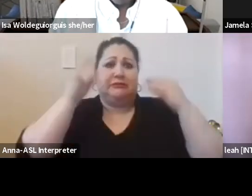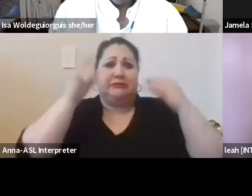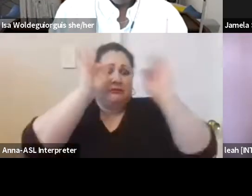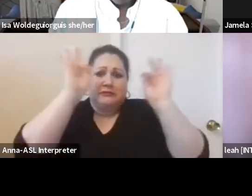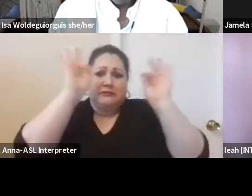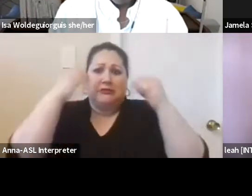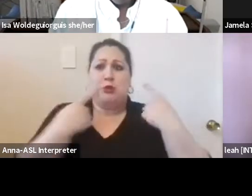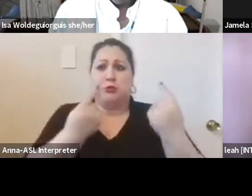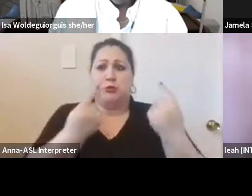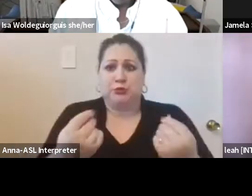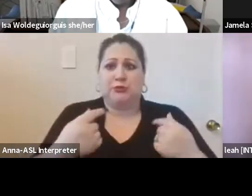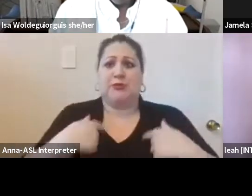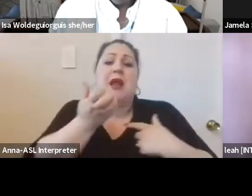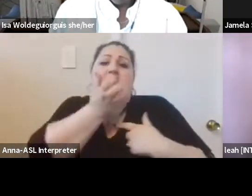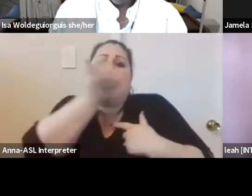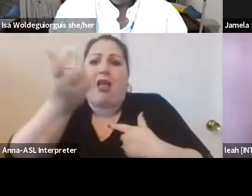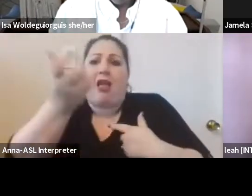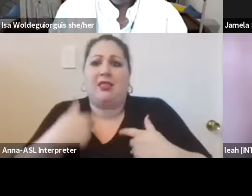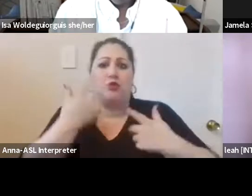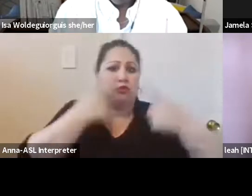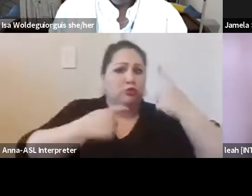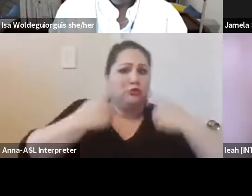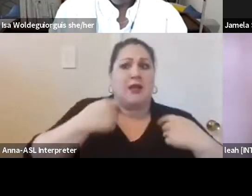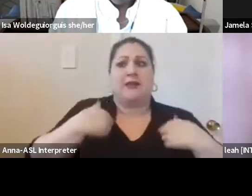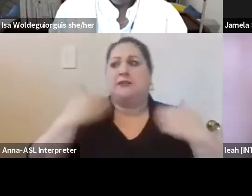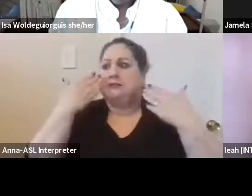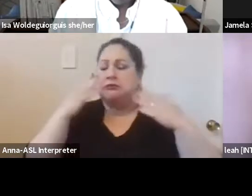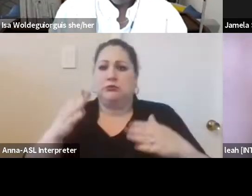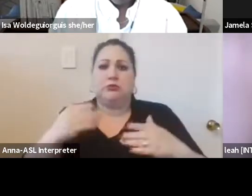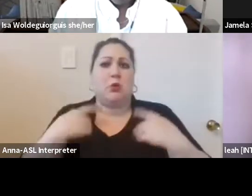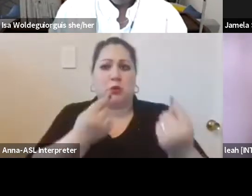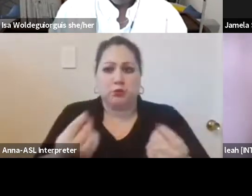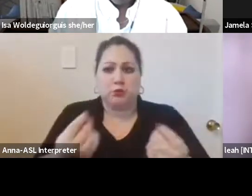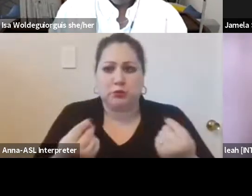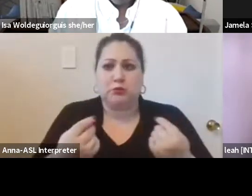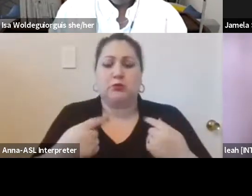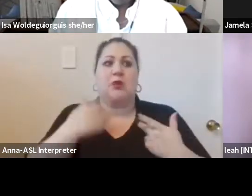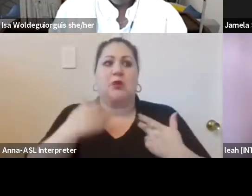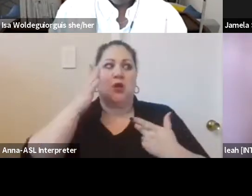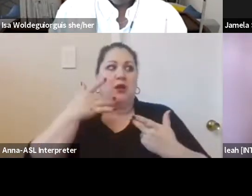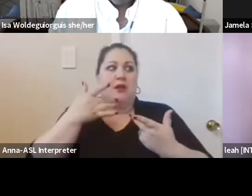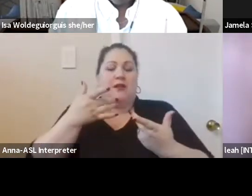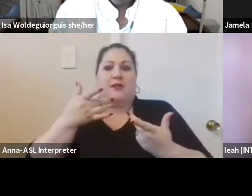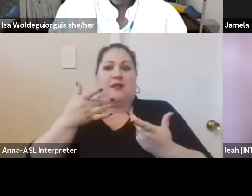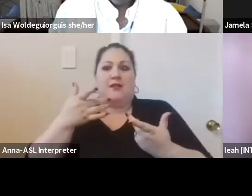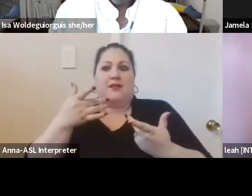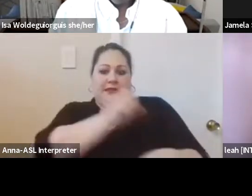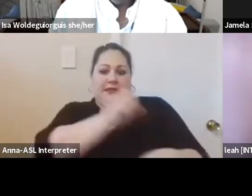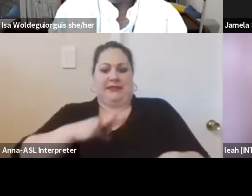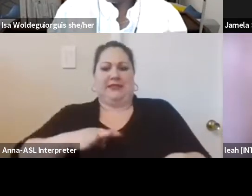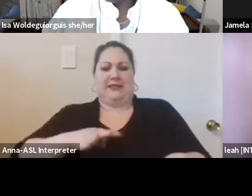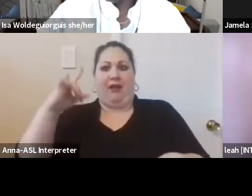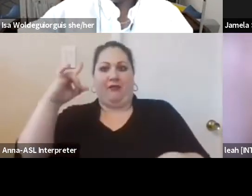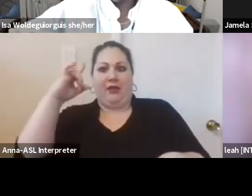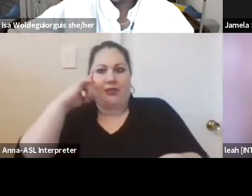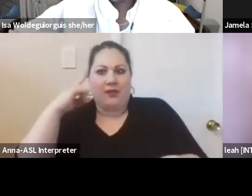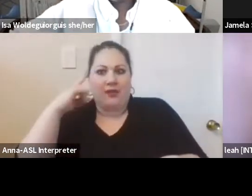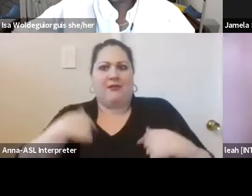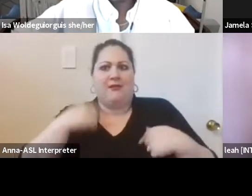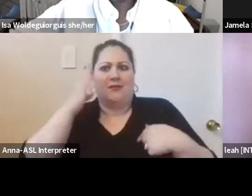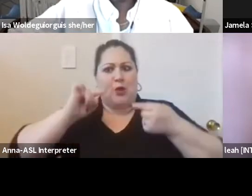crying, didn't know it was going to lead the staff to being afraid that I would hurt my baby boy in any